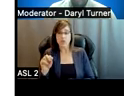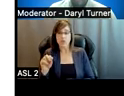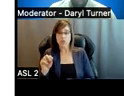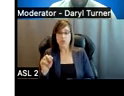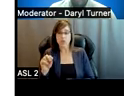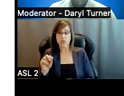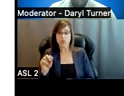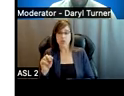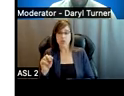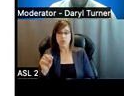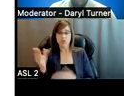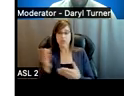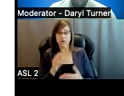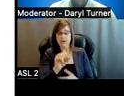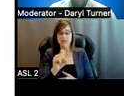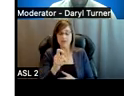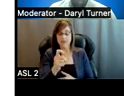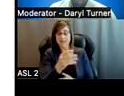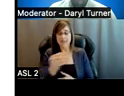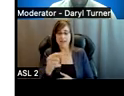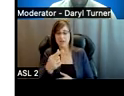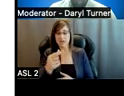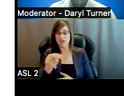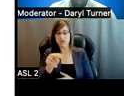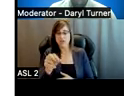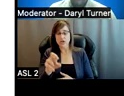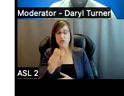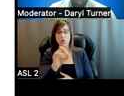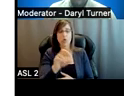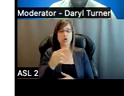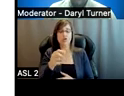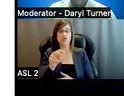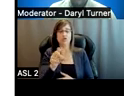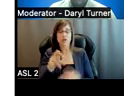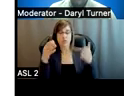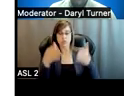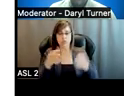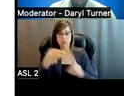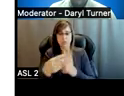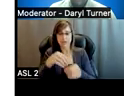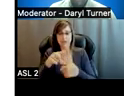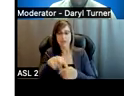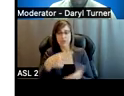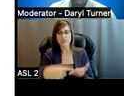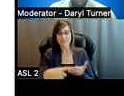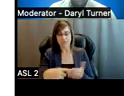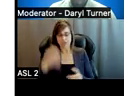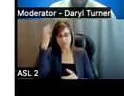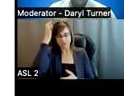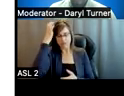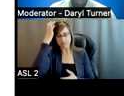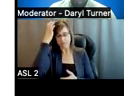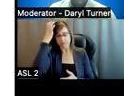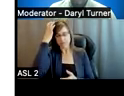bring sex and gender or the gender perspective in those discussions.